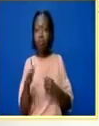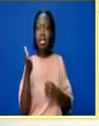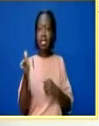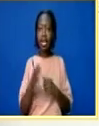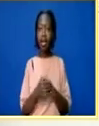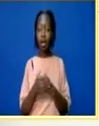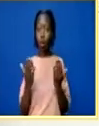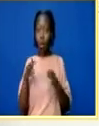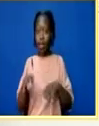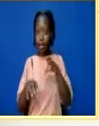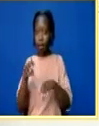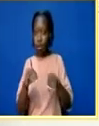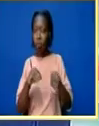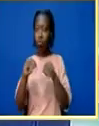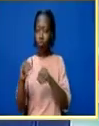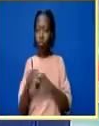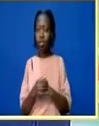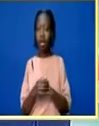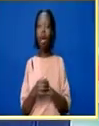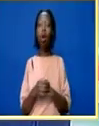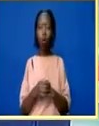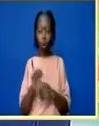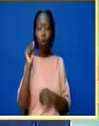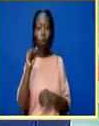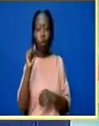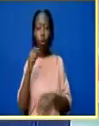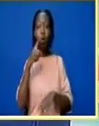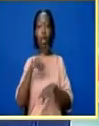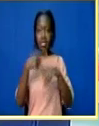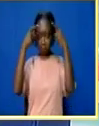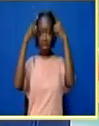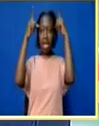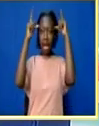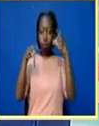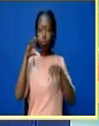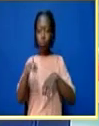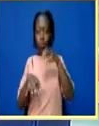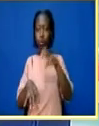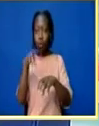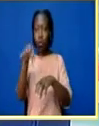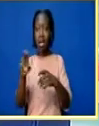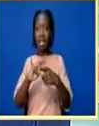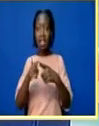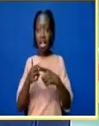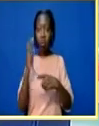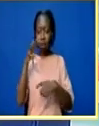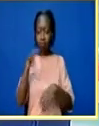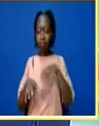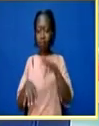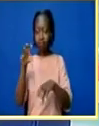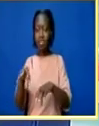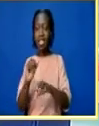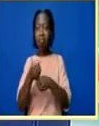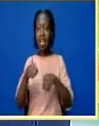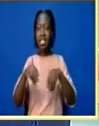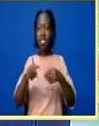on? Wana chimba chimba wakitembea. Exactly. Okay. They are going to make, they stamp, they make the soil loose. Yes. The